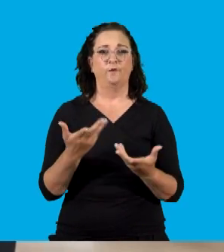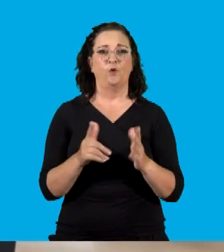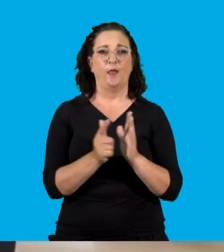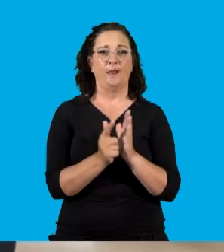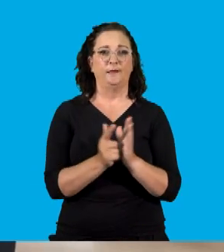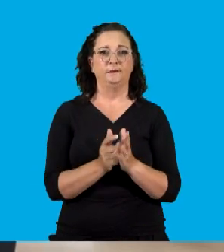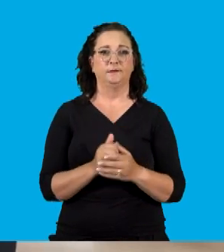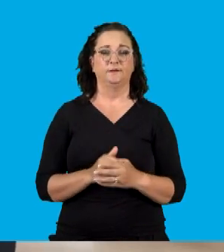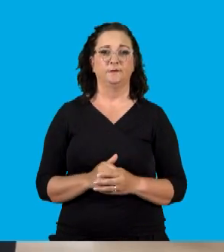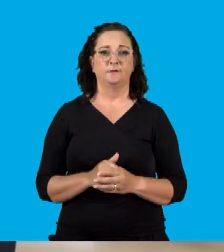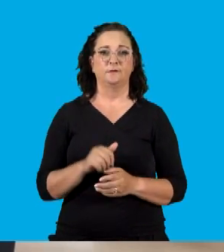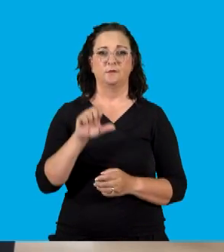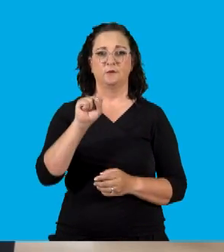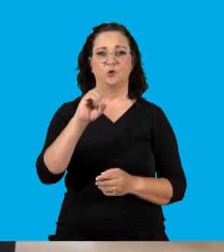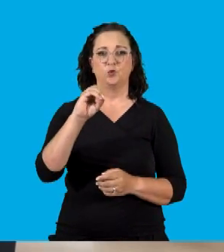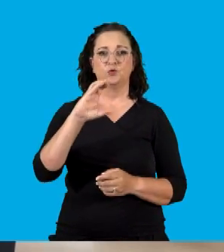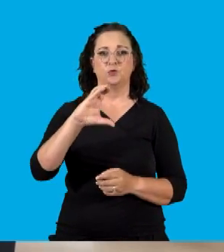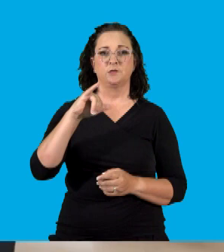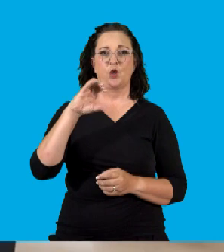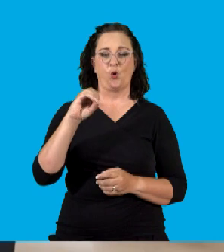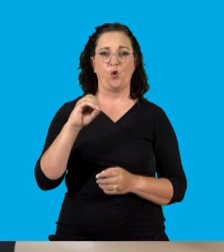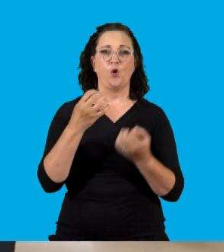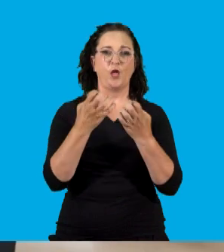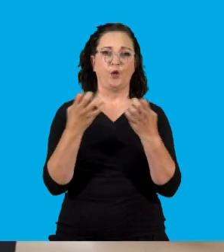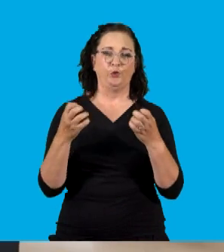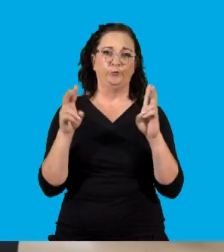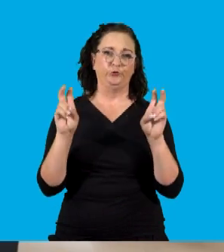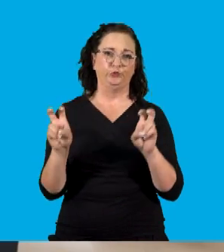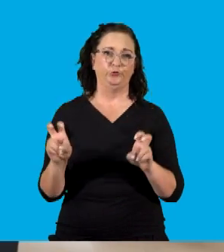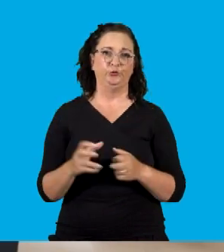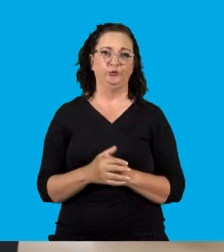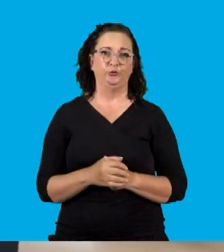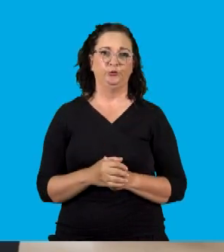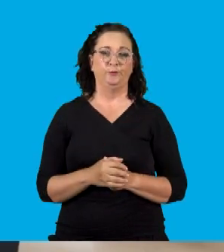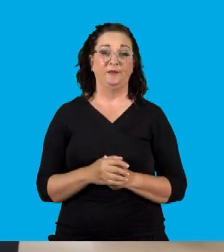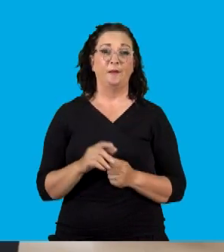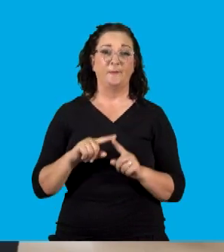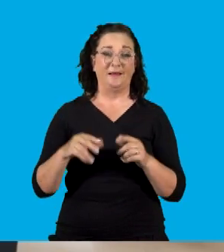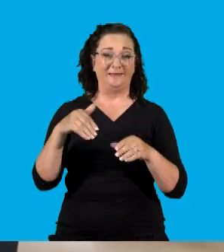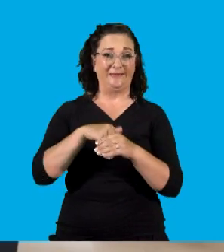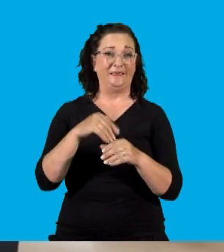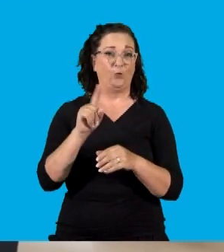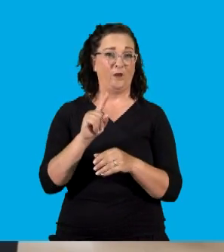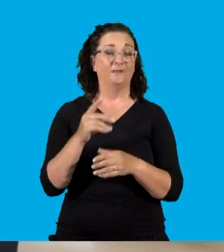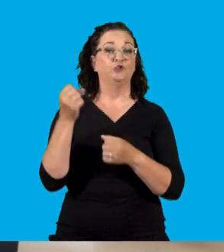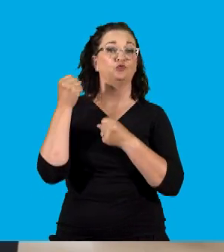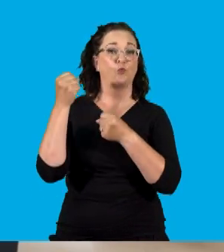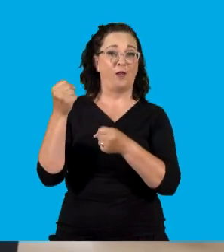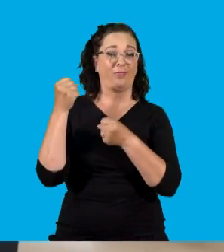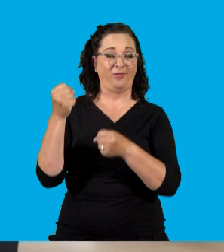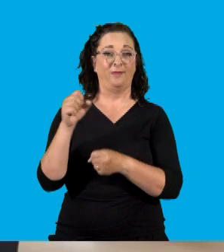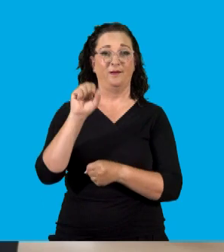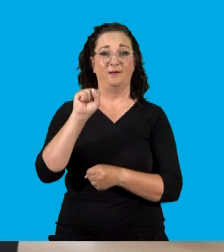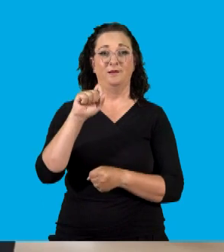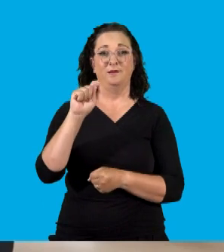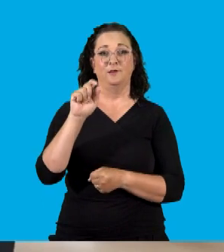our lesson, which are other socio-economic issues. So other socio-economic issues would include strike. Let us look at the meaning